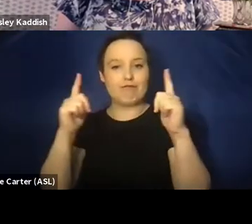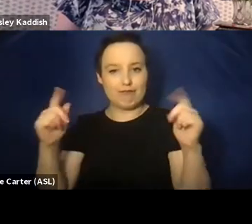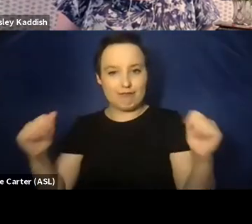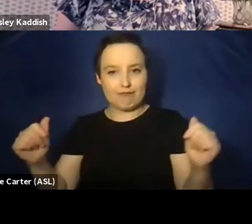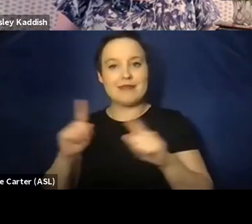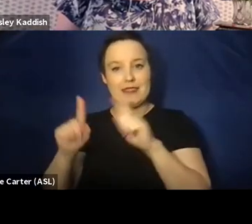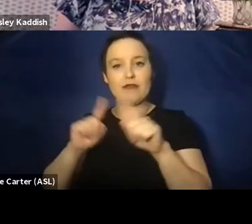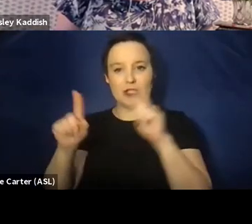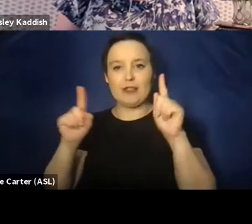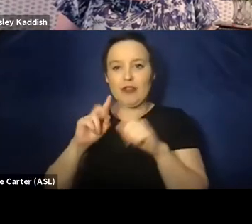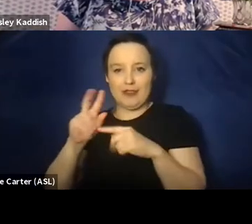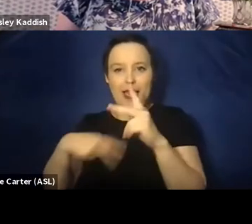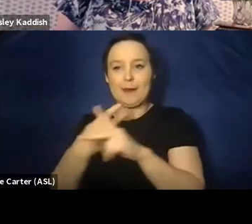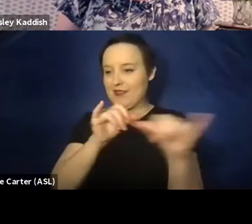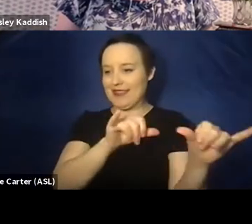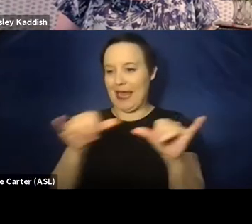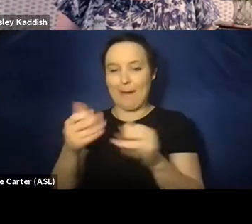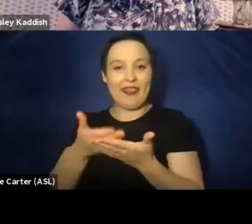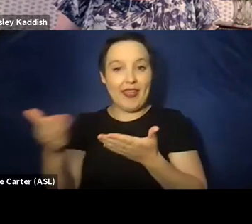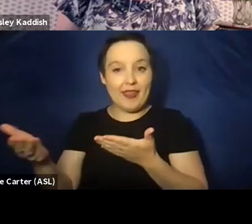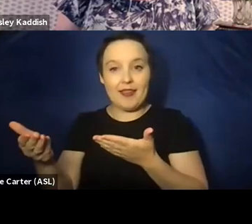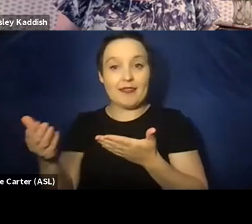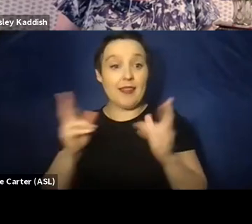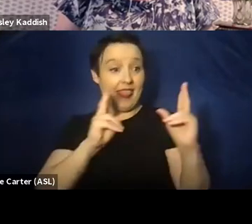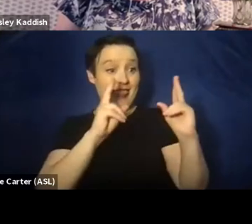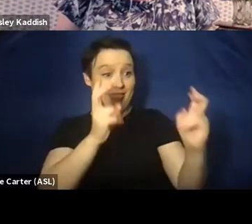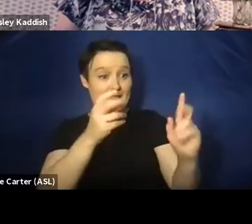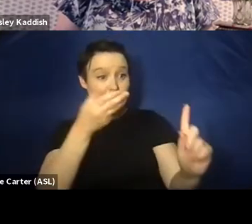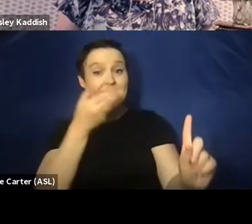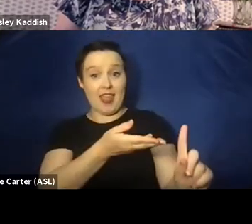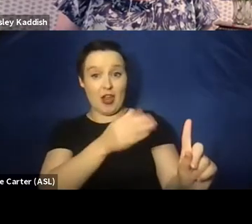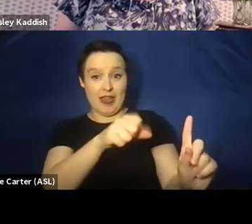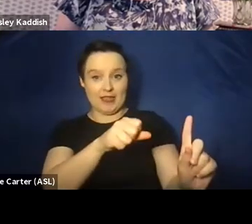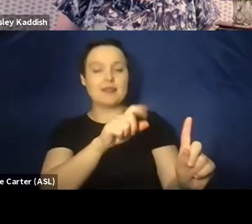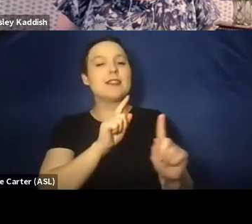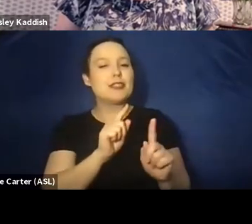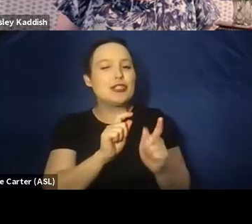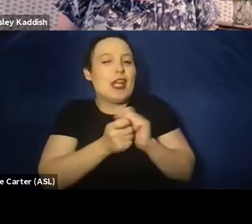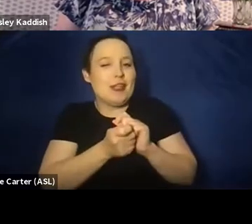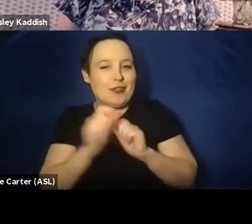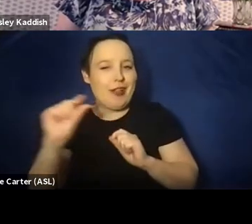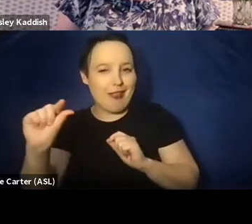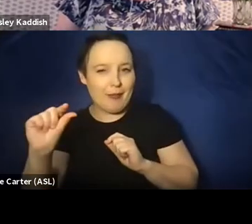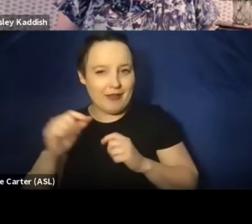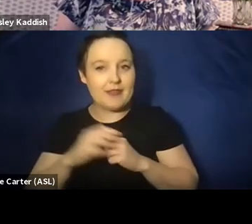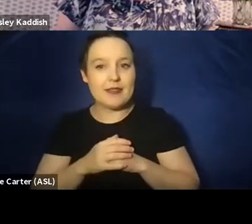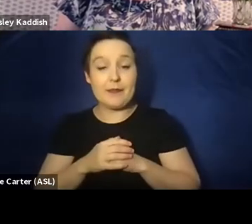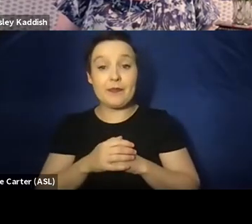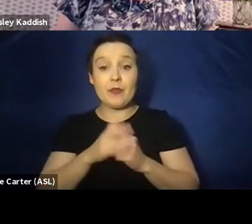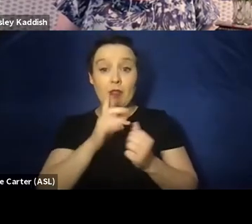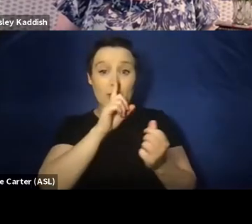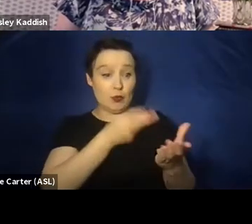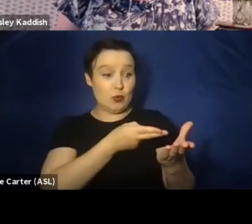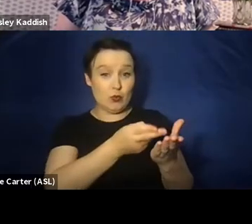still recognizable that the theme is not lost, it's simply been varied. That changed truth is not